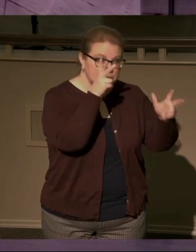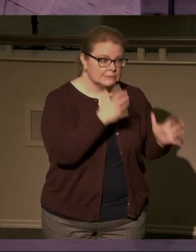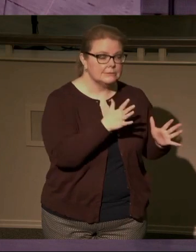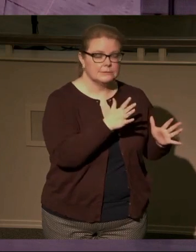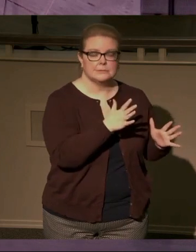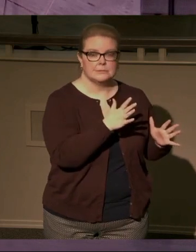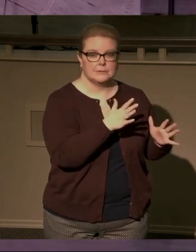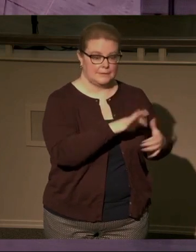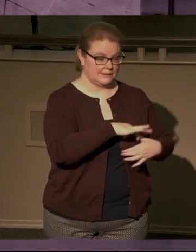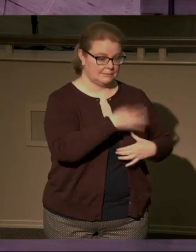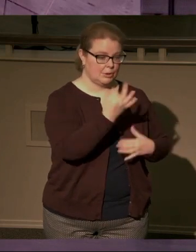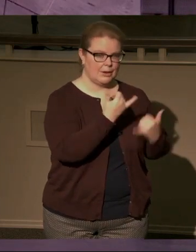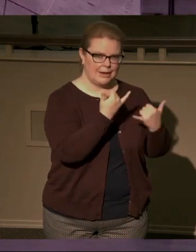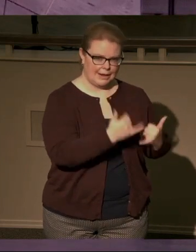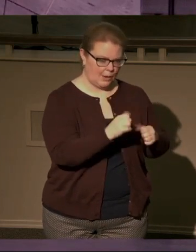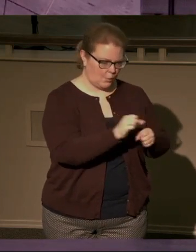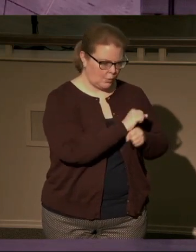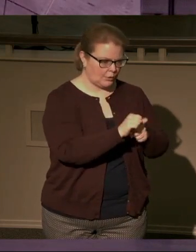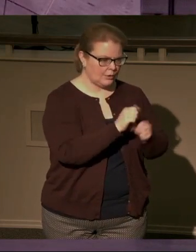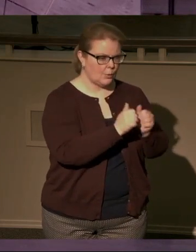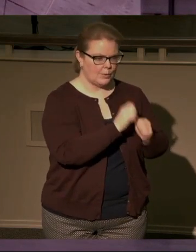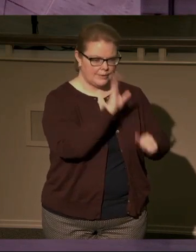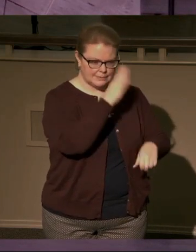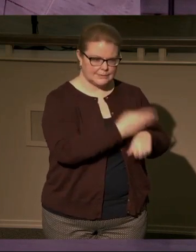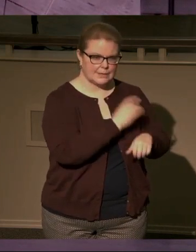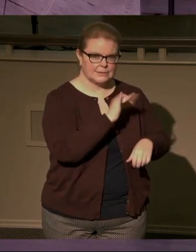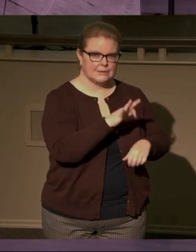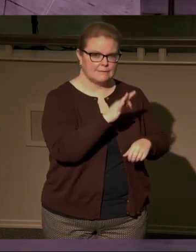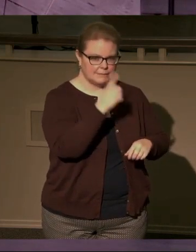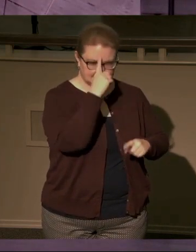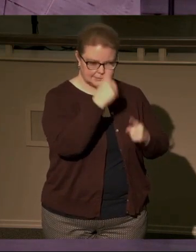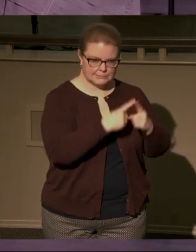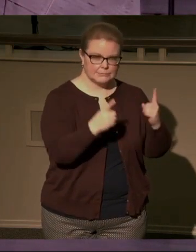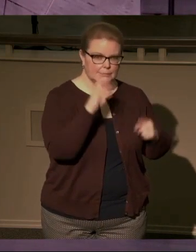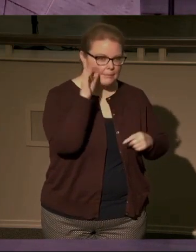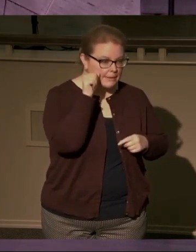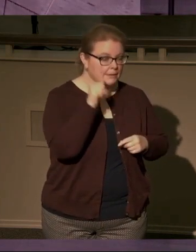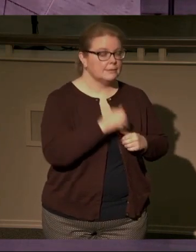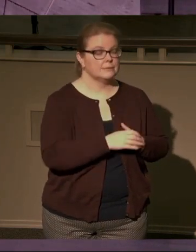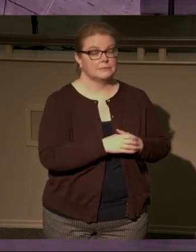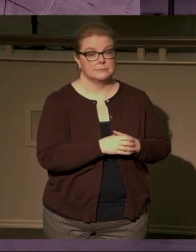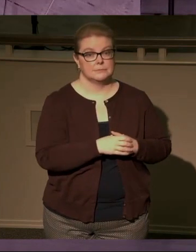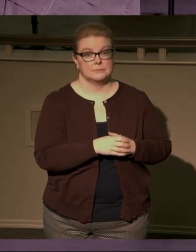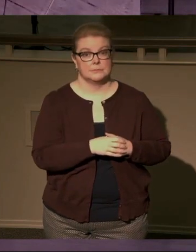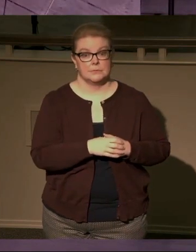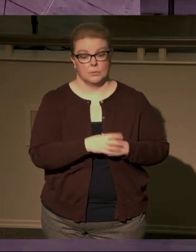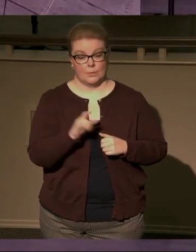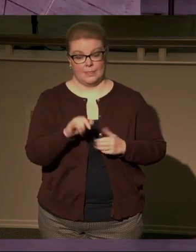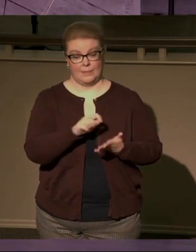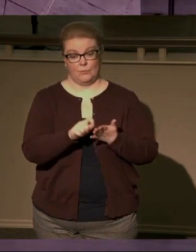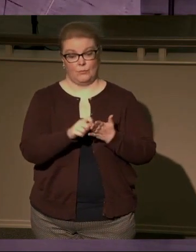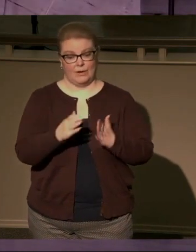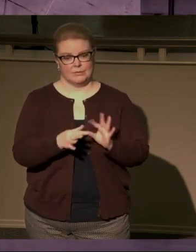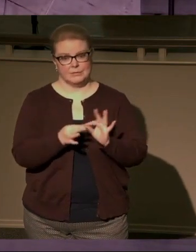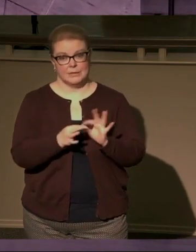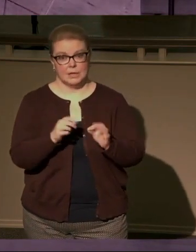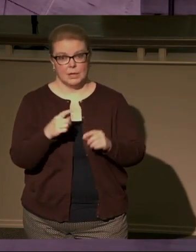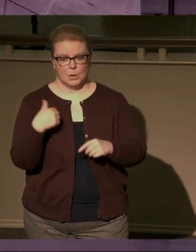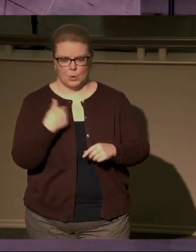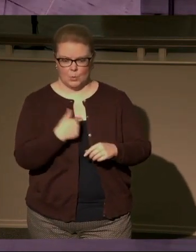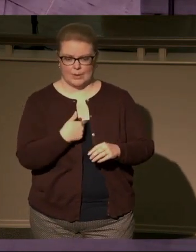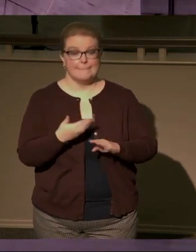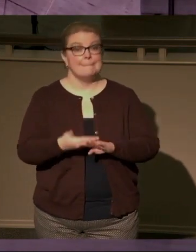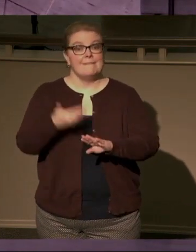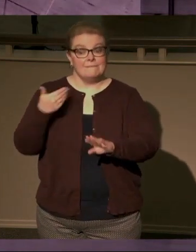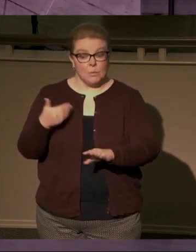the spirit that is now at work in the sons of disobedience. What he's saying is, listen, when we were broken before